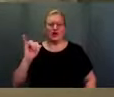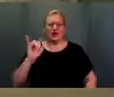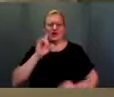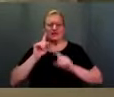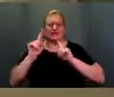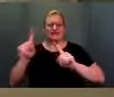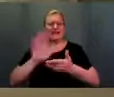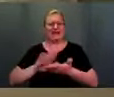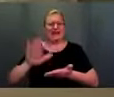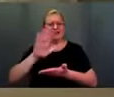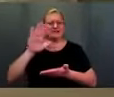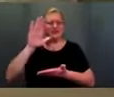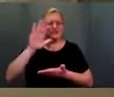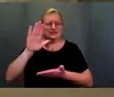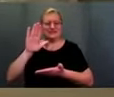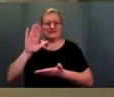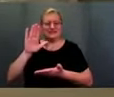college.